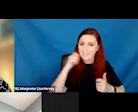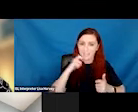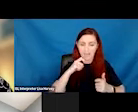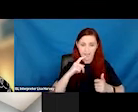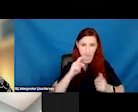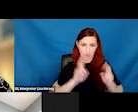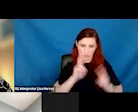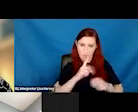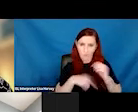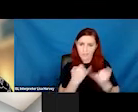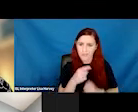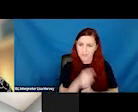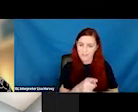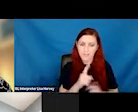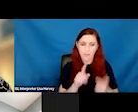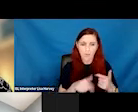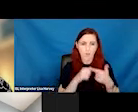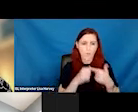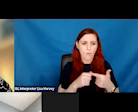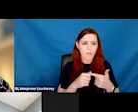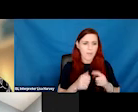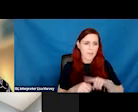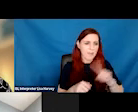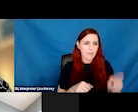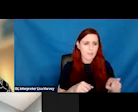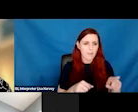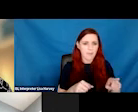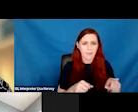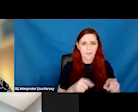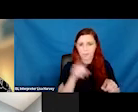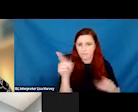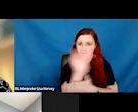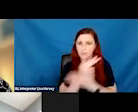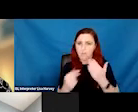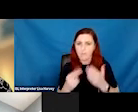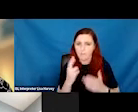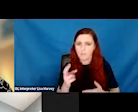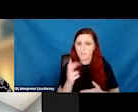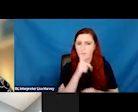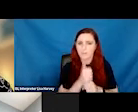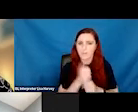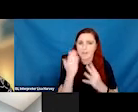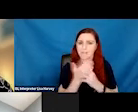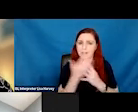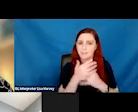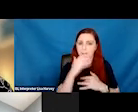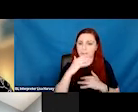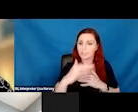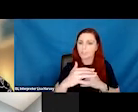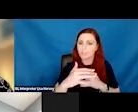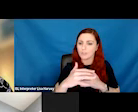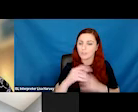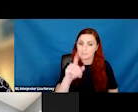should be. And the other one, the other diagram on the right-hand side is talking about accessible beaches, which is a